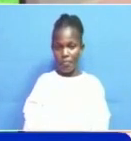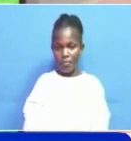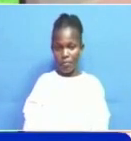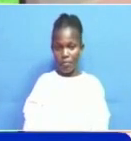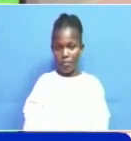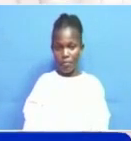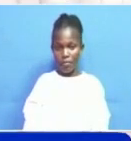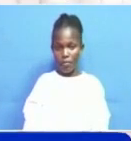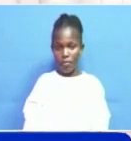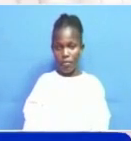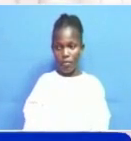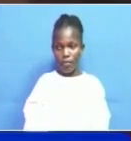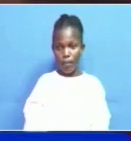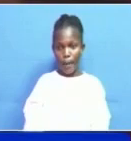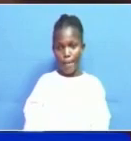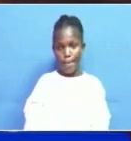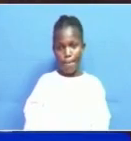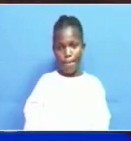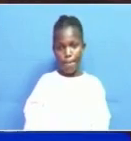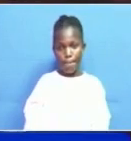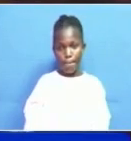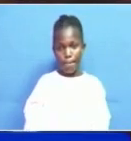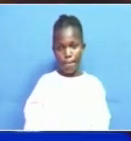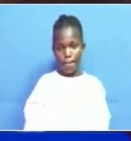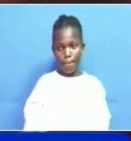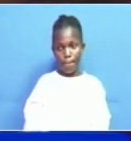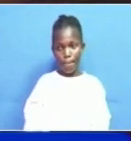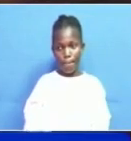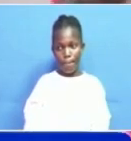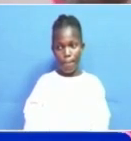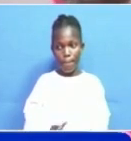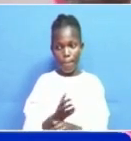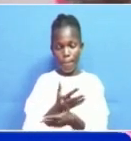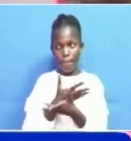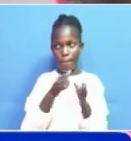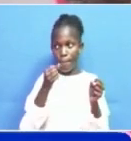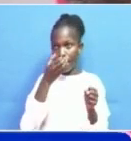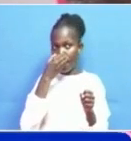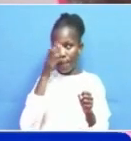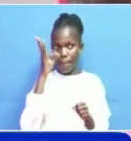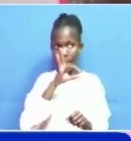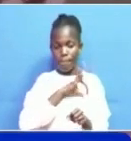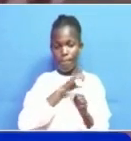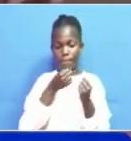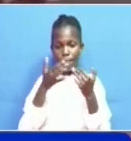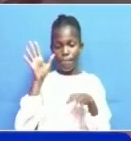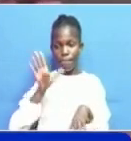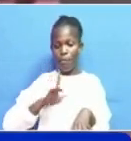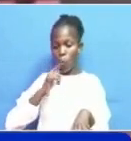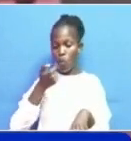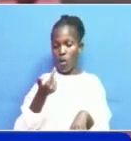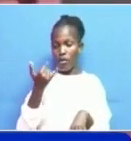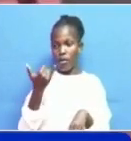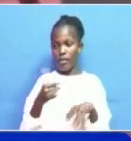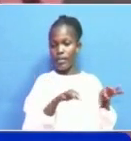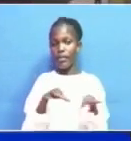livoti. Na kama mauvoni ya thingila kikalo na President William Ruto kithi wana unikomunene kwa amaitu wa inge alama ende